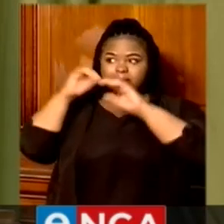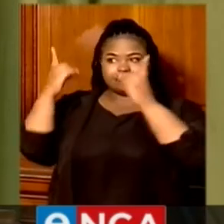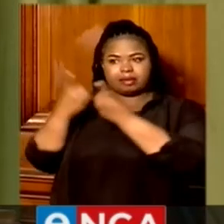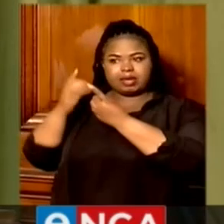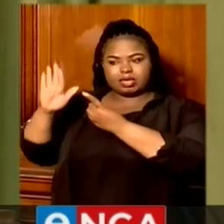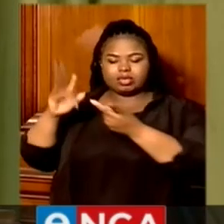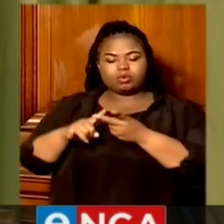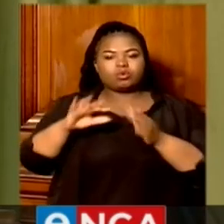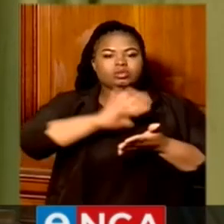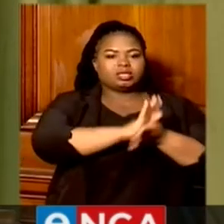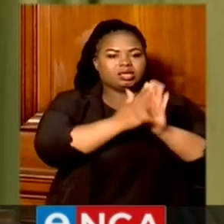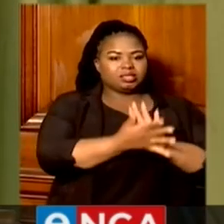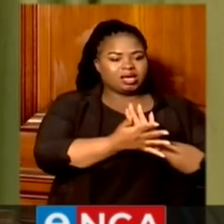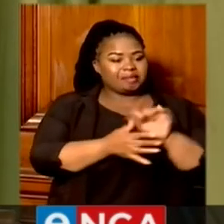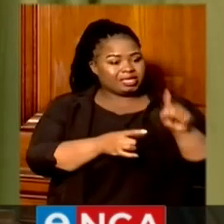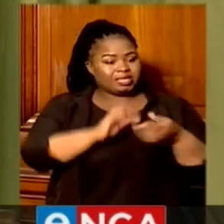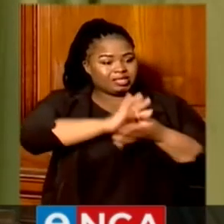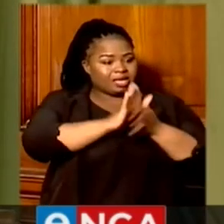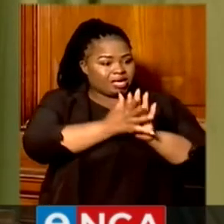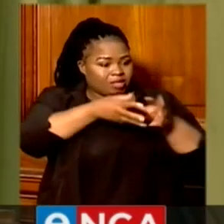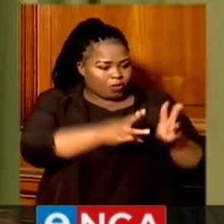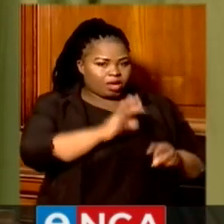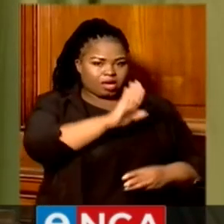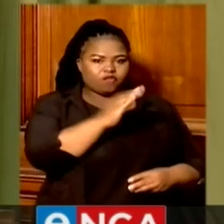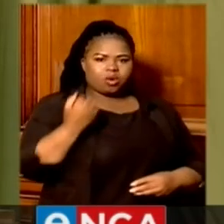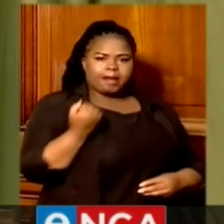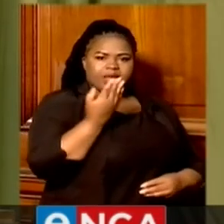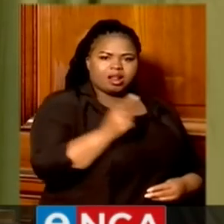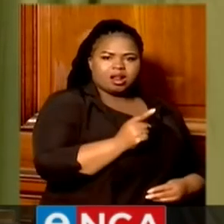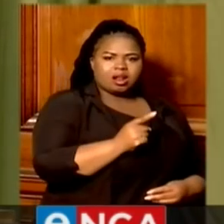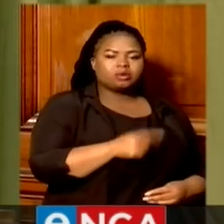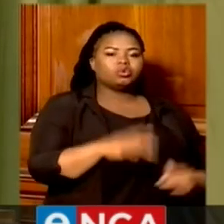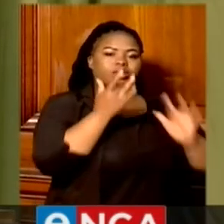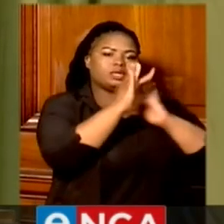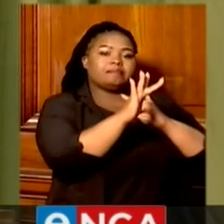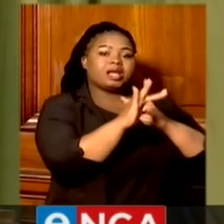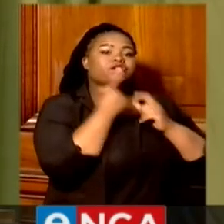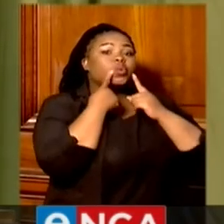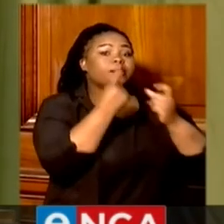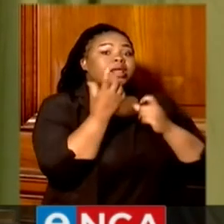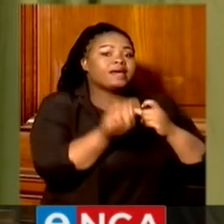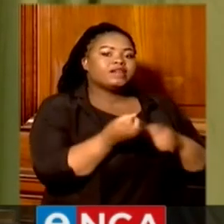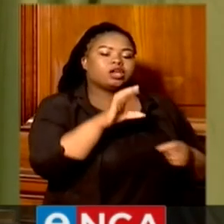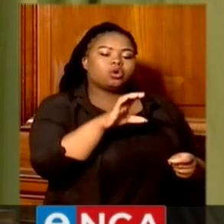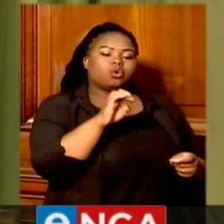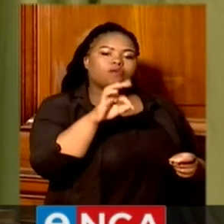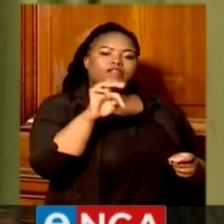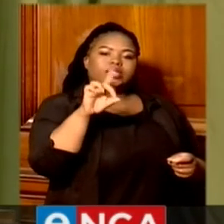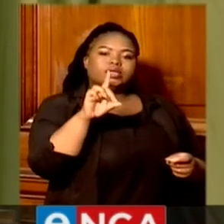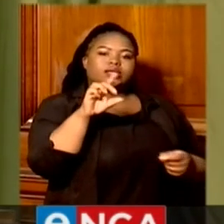nendlela ye-SASSA. Indlela ye-SASSA yona yama-appeals, i-email address yakhona iti